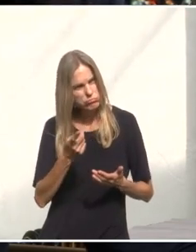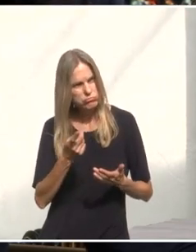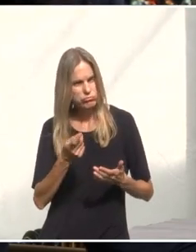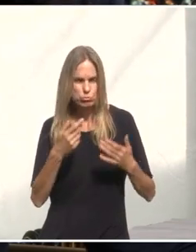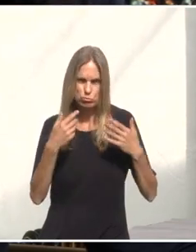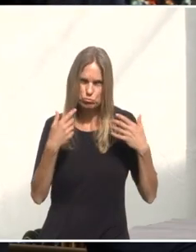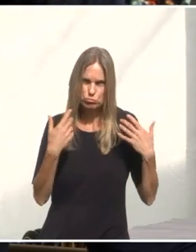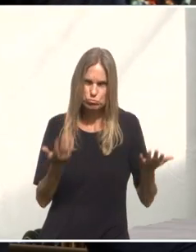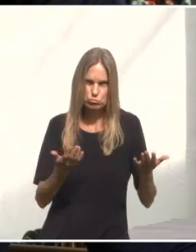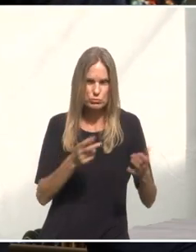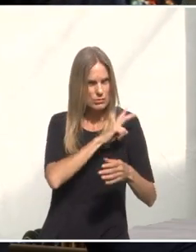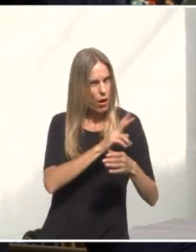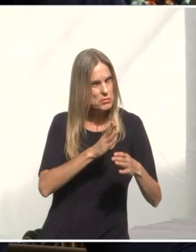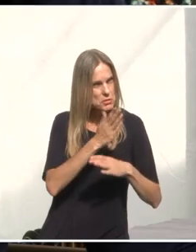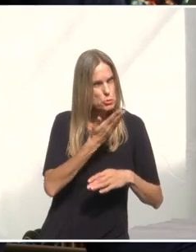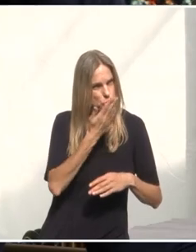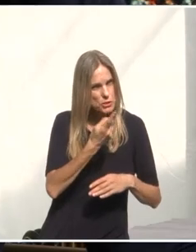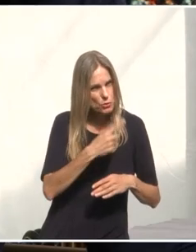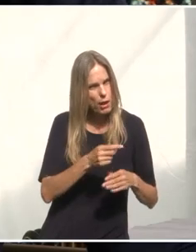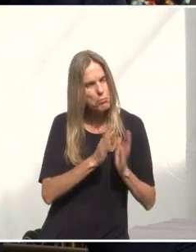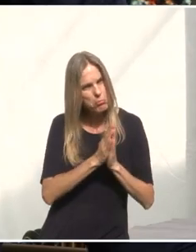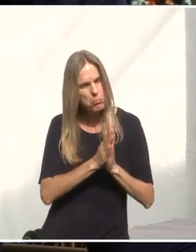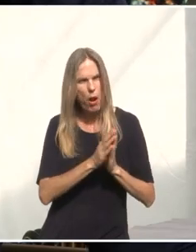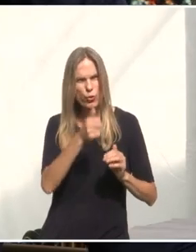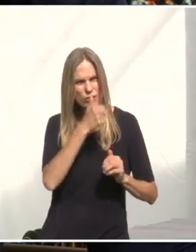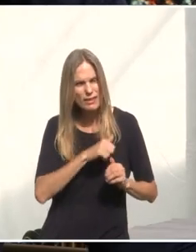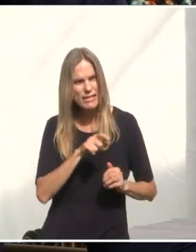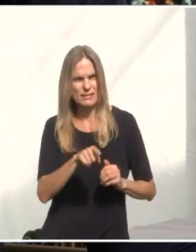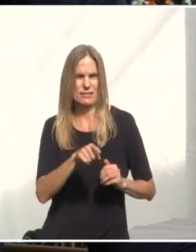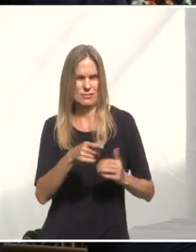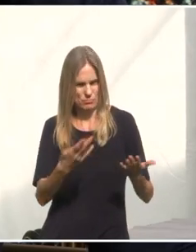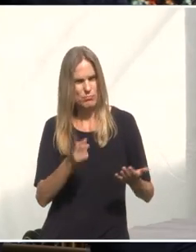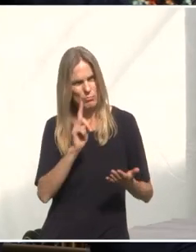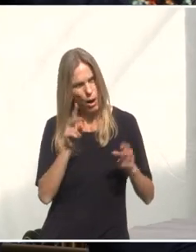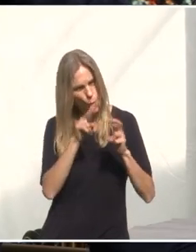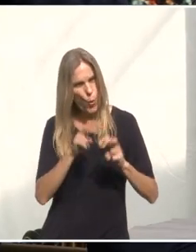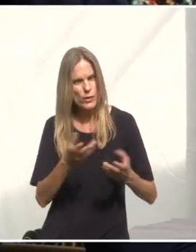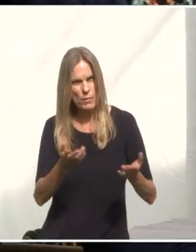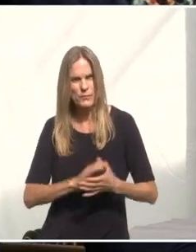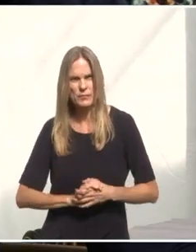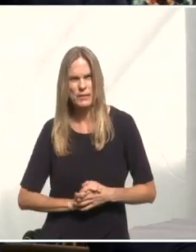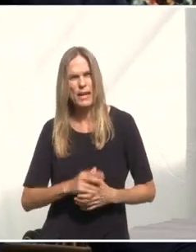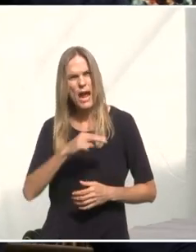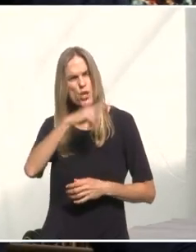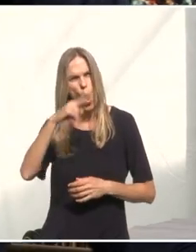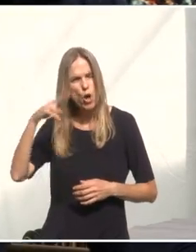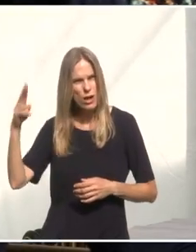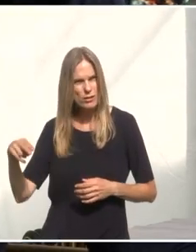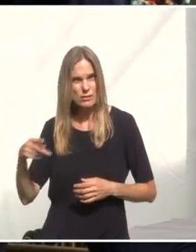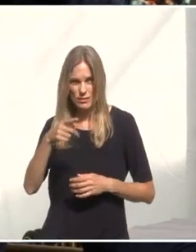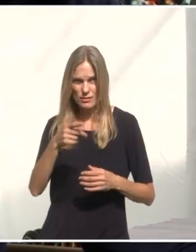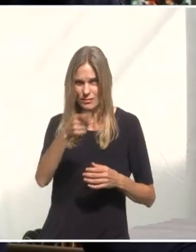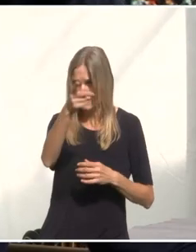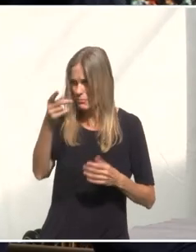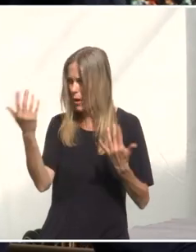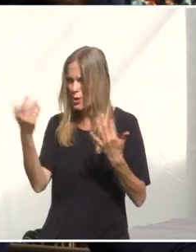actually asked your doctor to make a test about your prostate? In Norway, there are. You have.